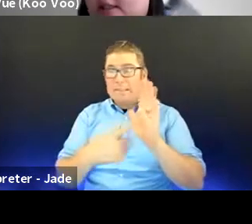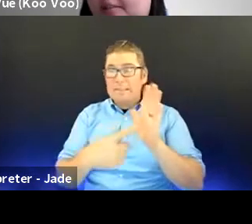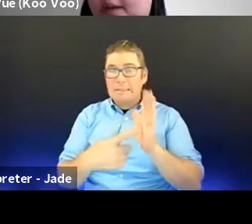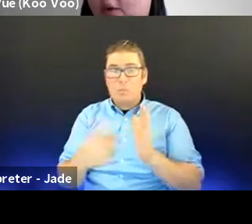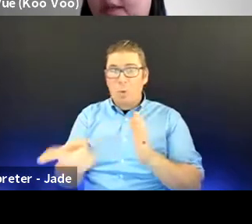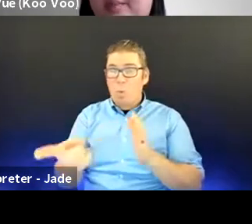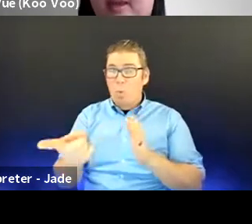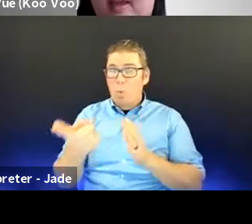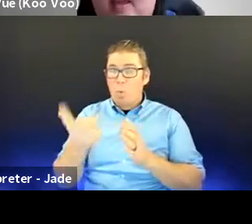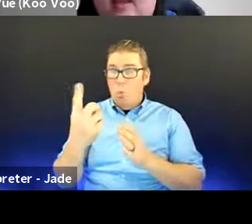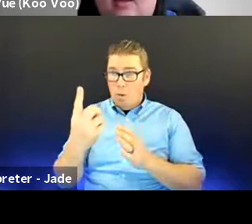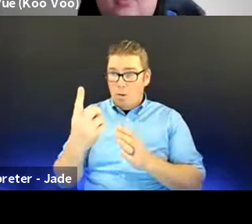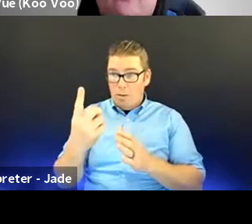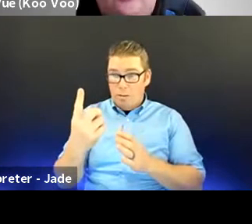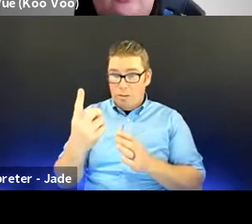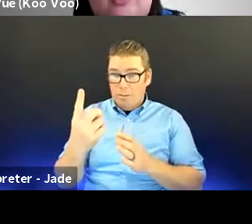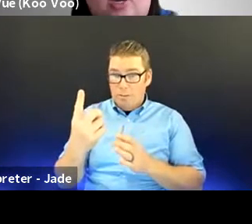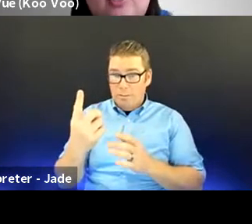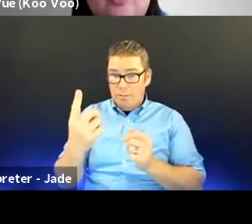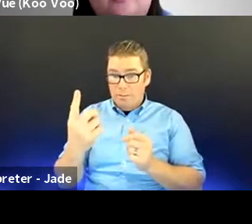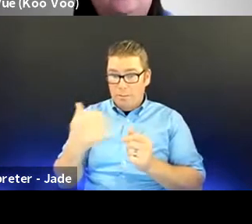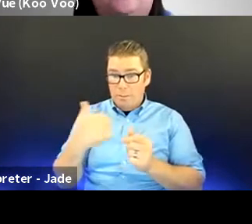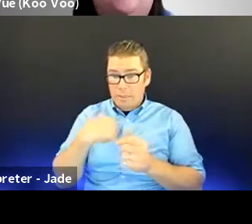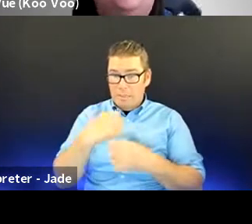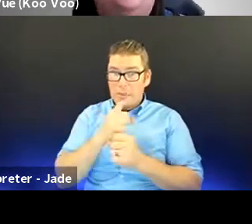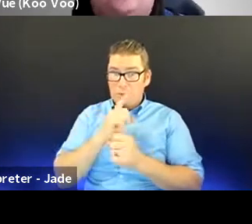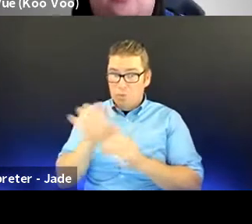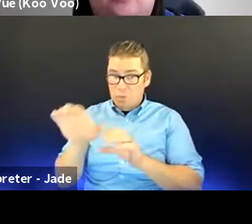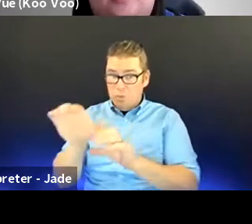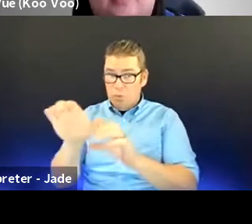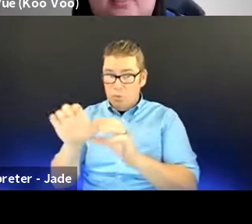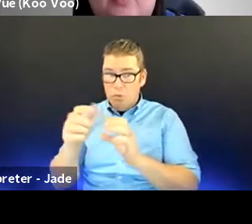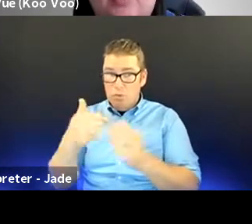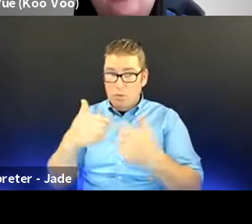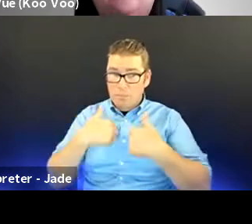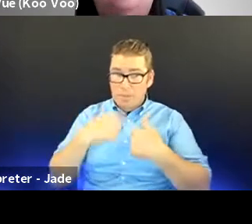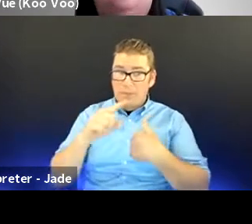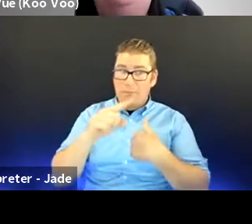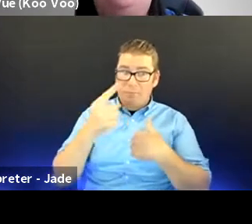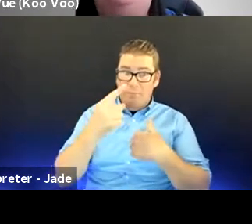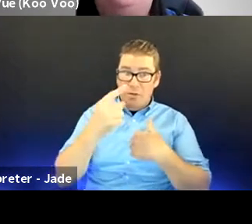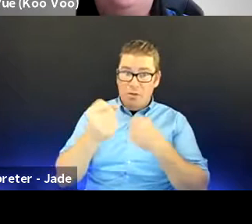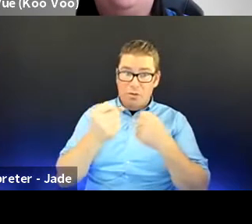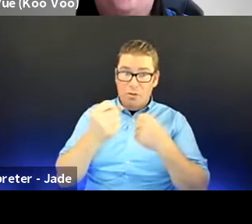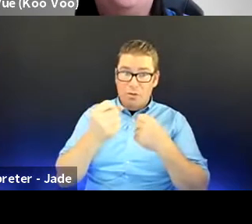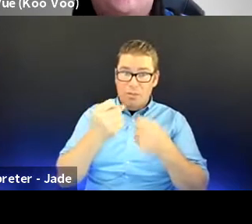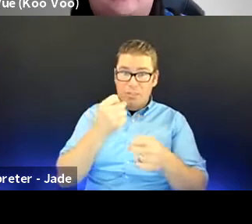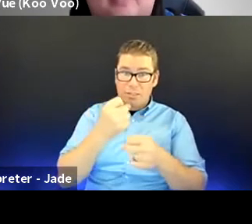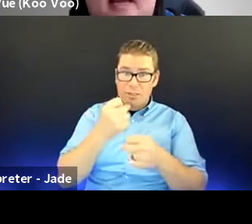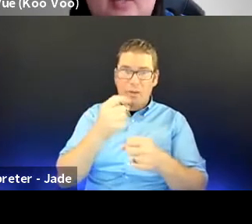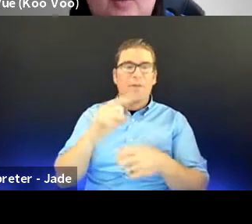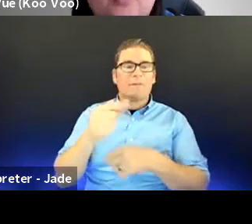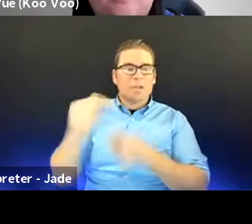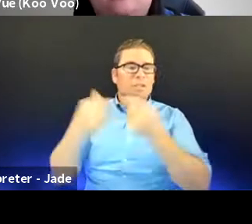since not only am I a first generation college student, but English is also my second language. I'm very open